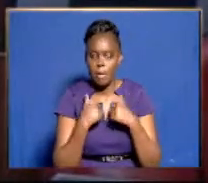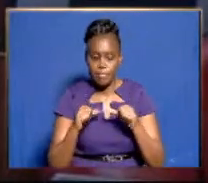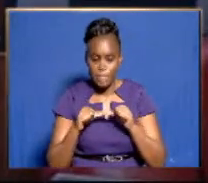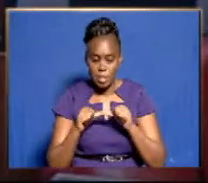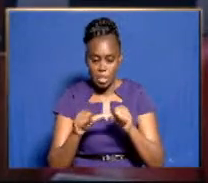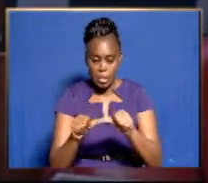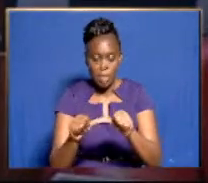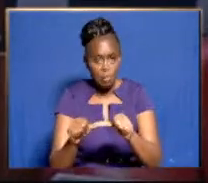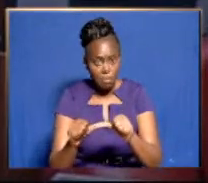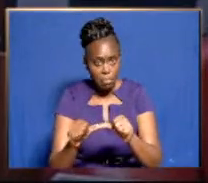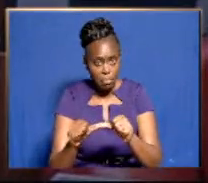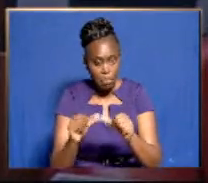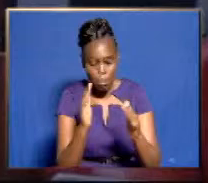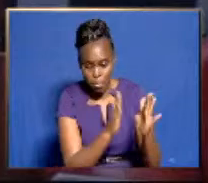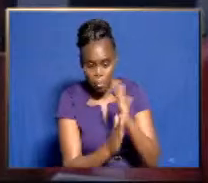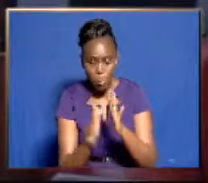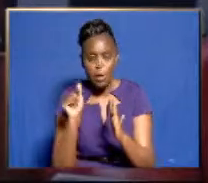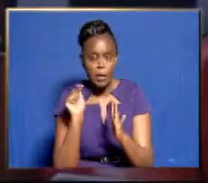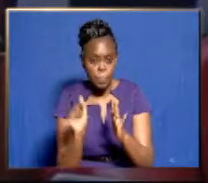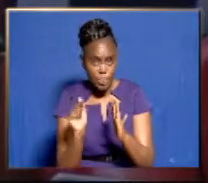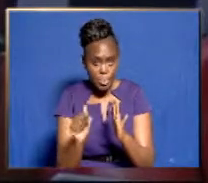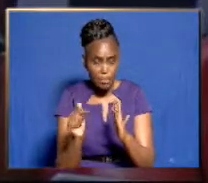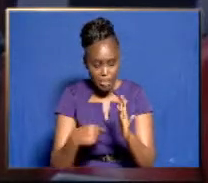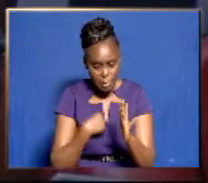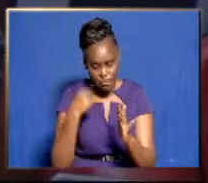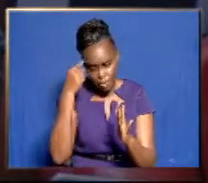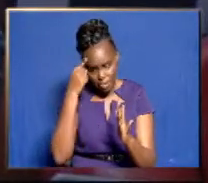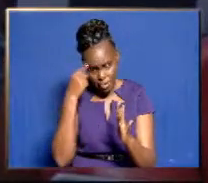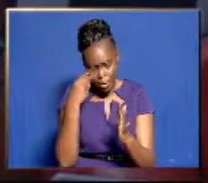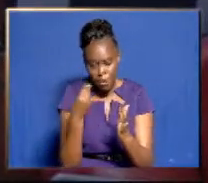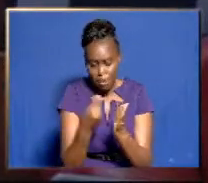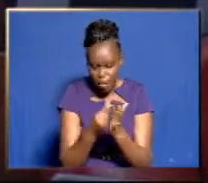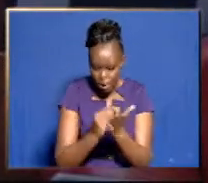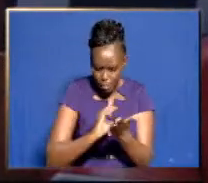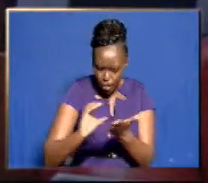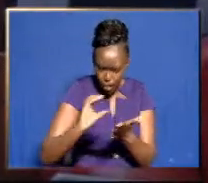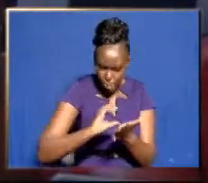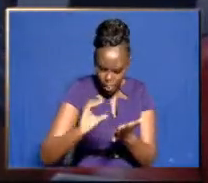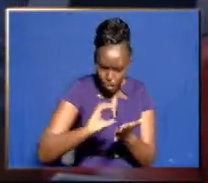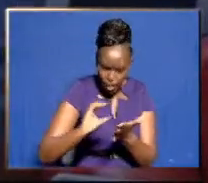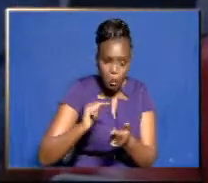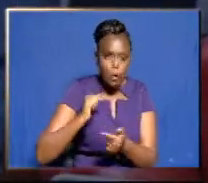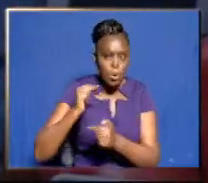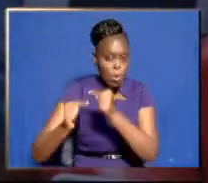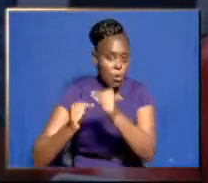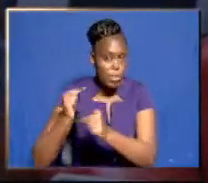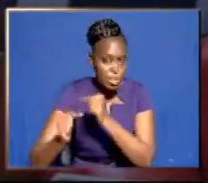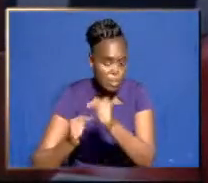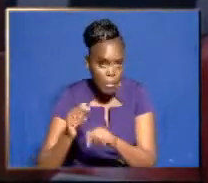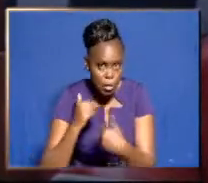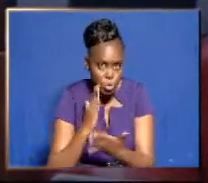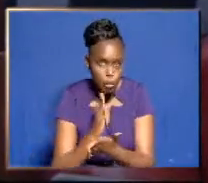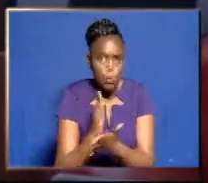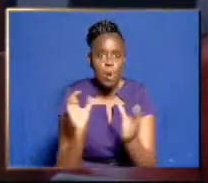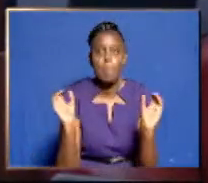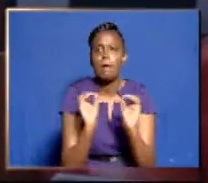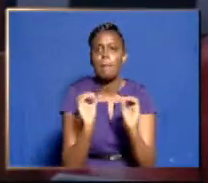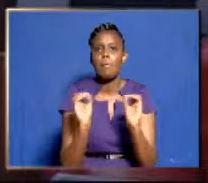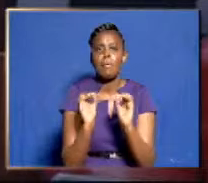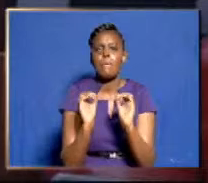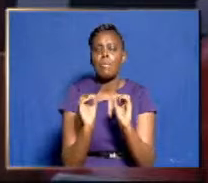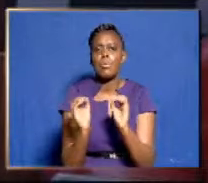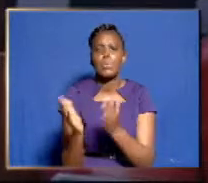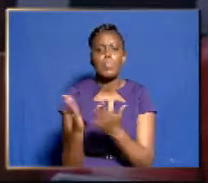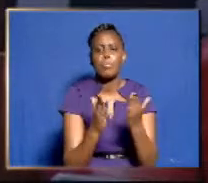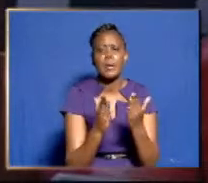sustain this program, then I think we need to finance it continually and ensure that we are not causing